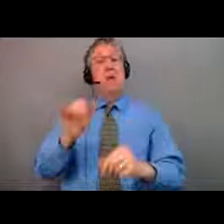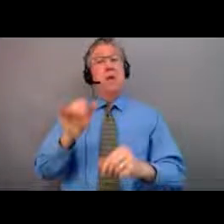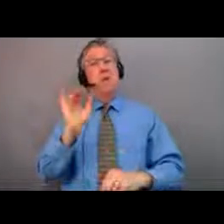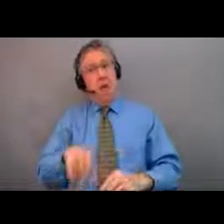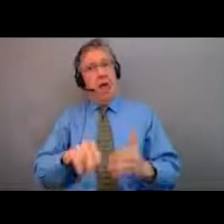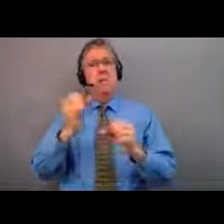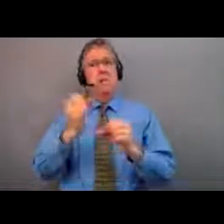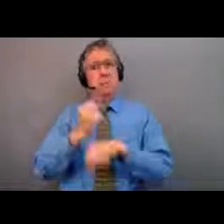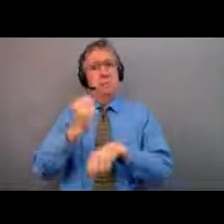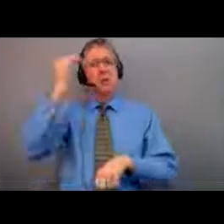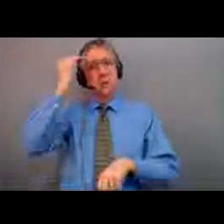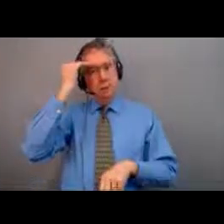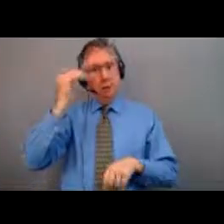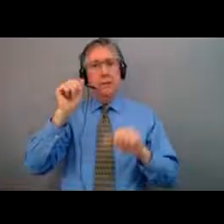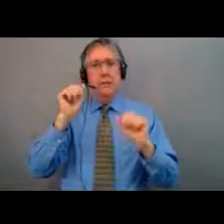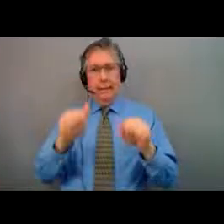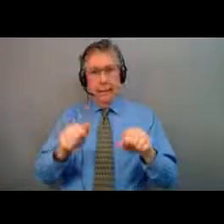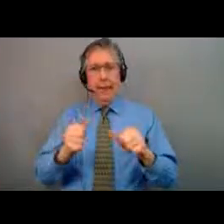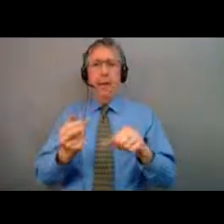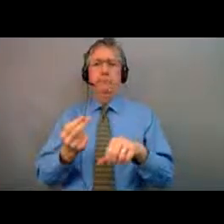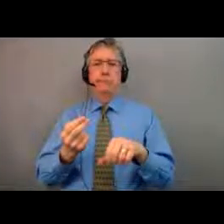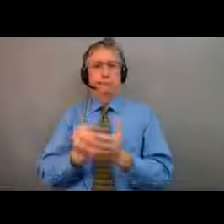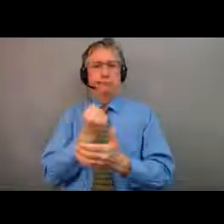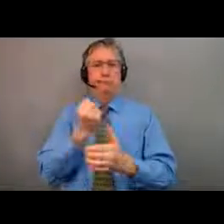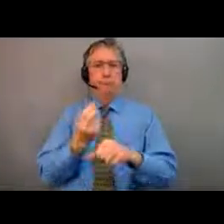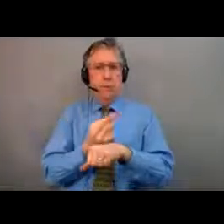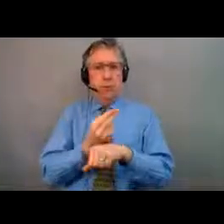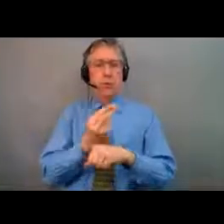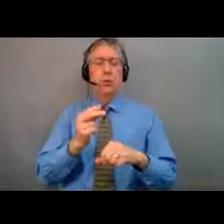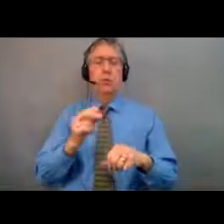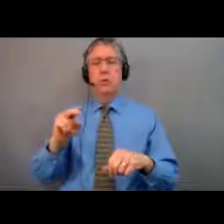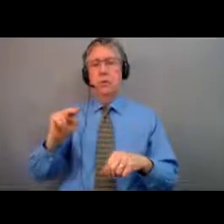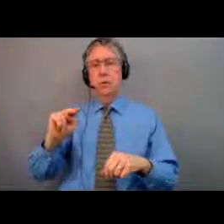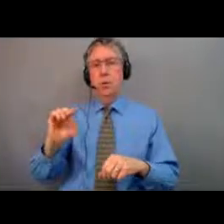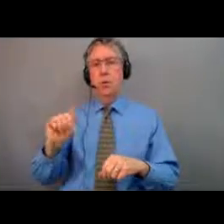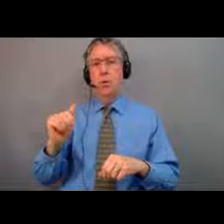for applications in the operational environment at NOAA.